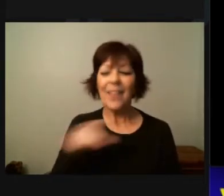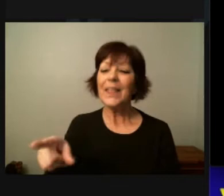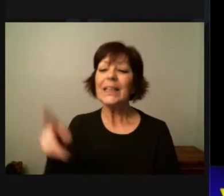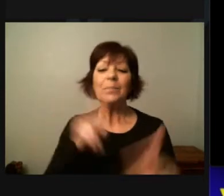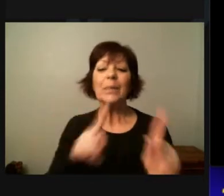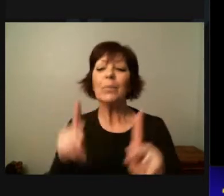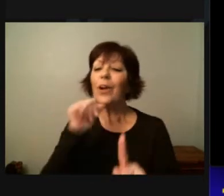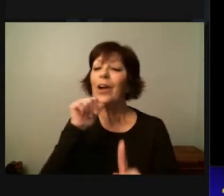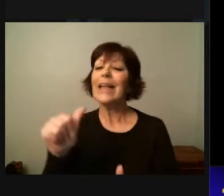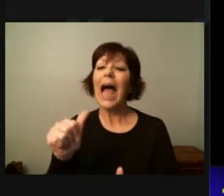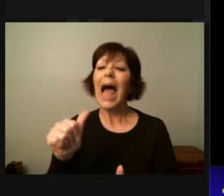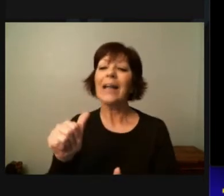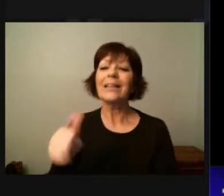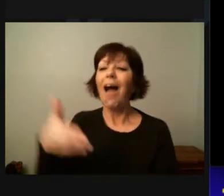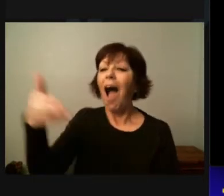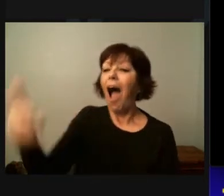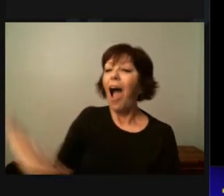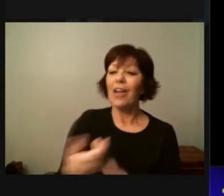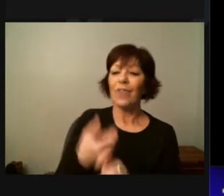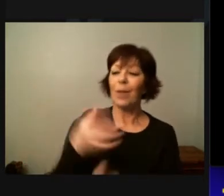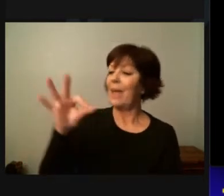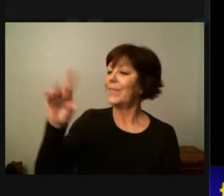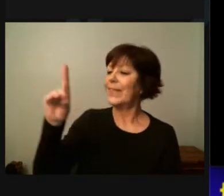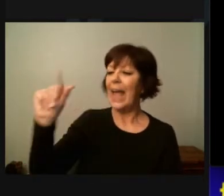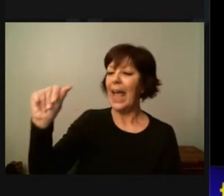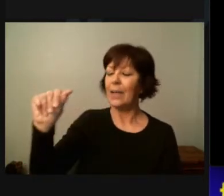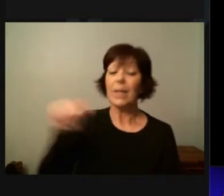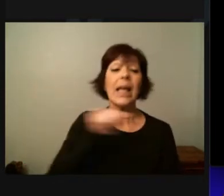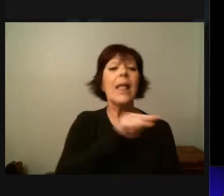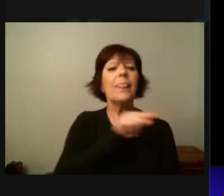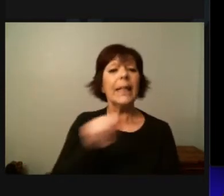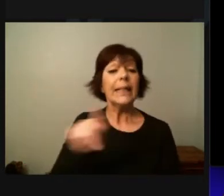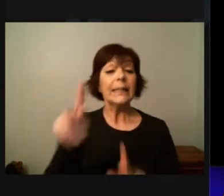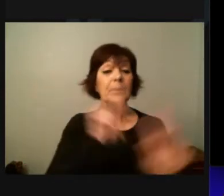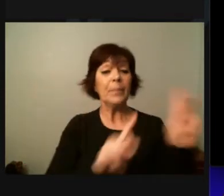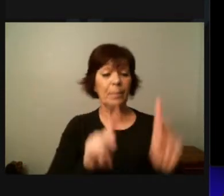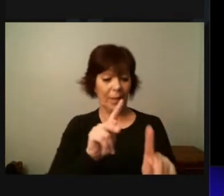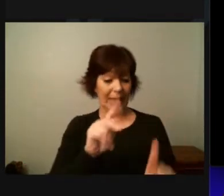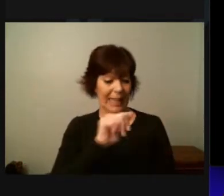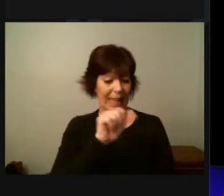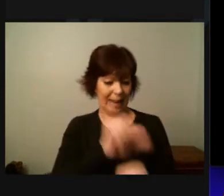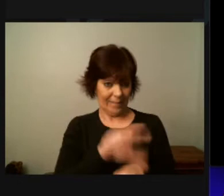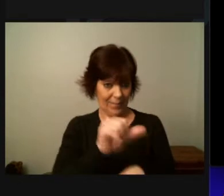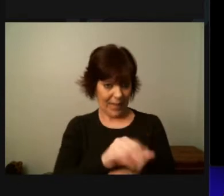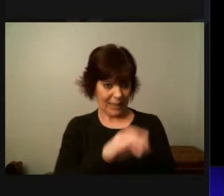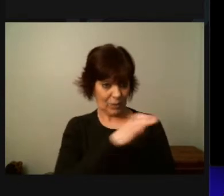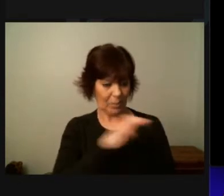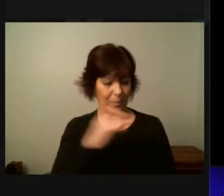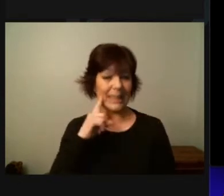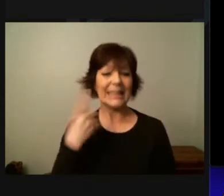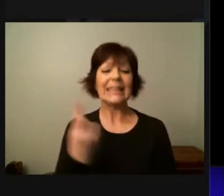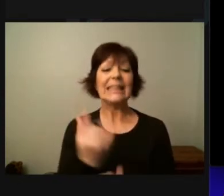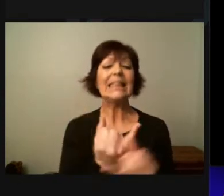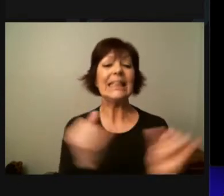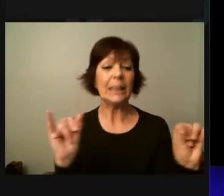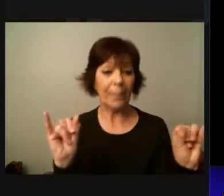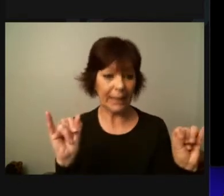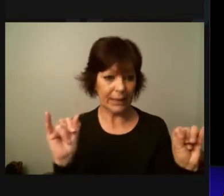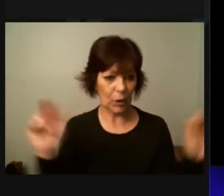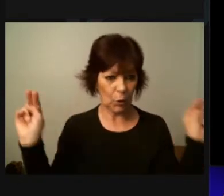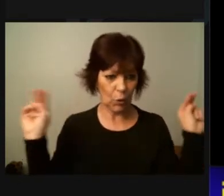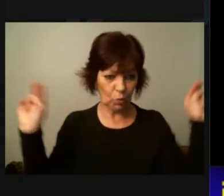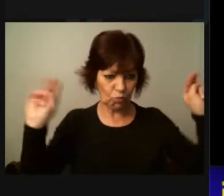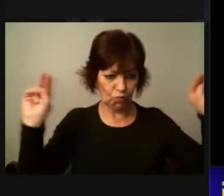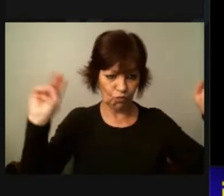Drug Administration. This is an independent vaccine advisory committee. Then, if all